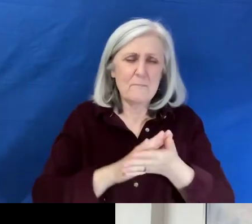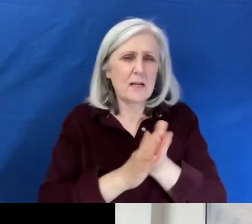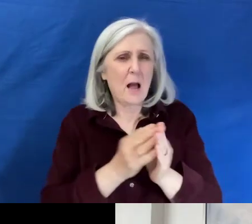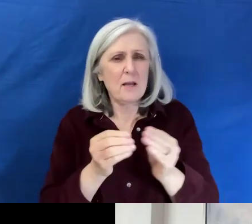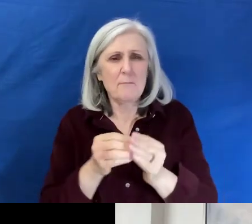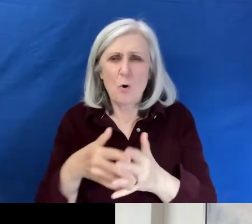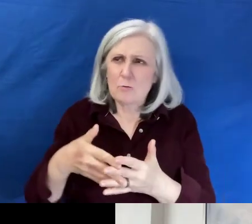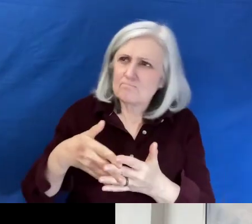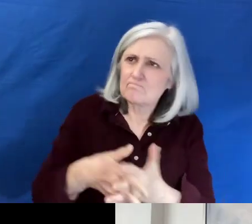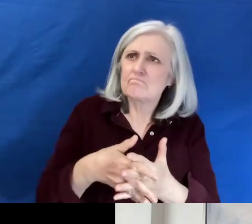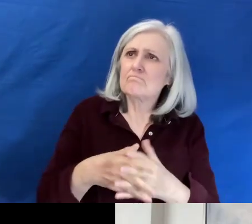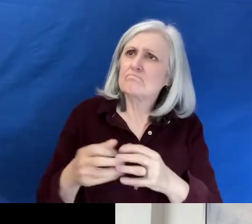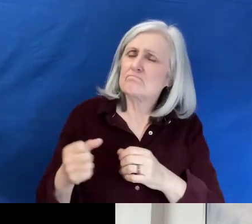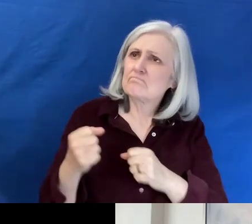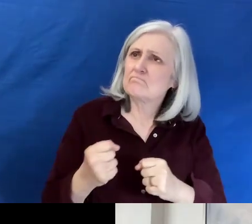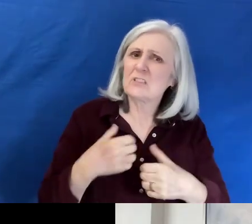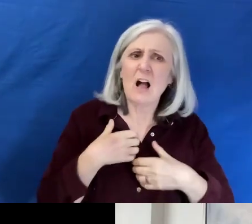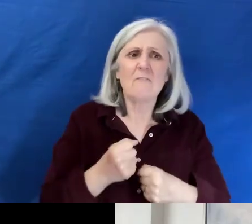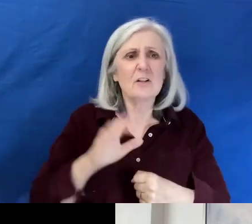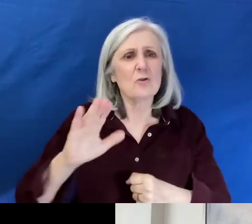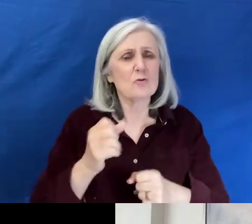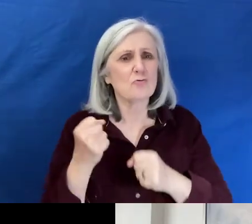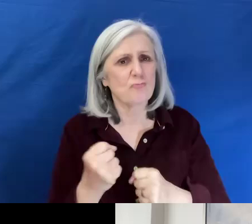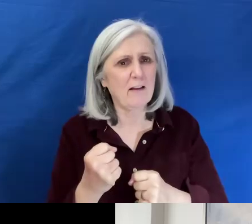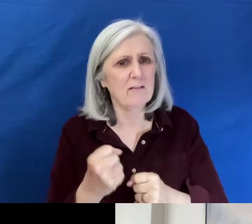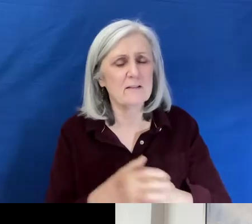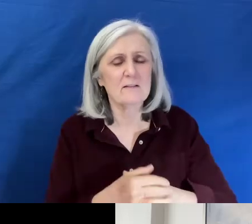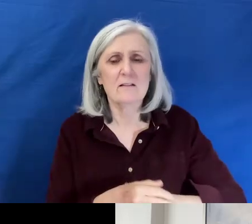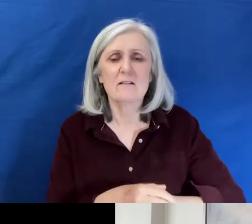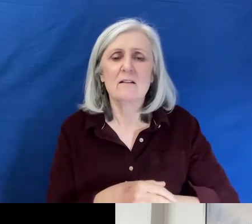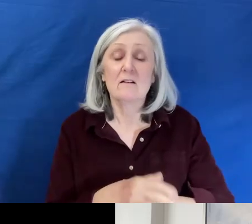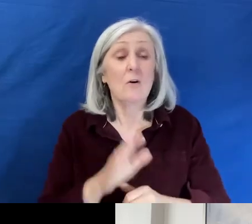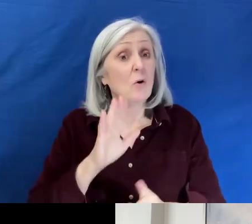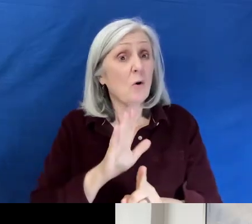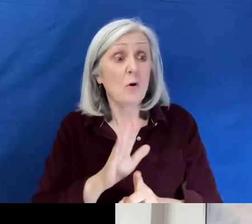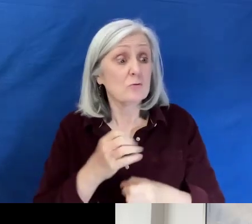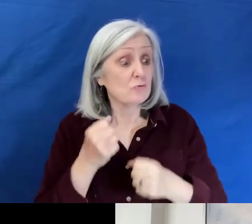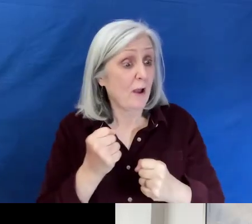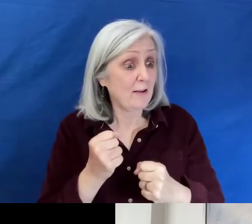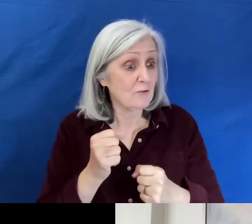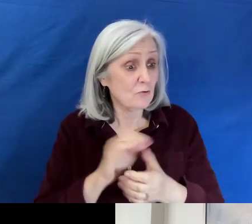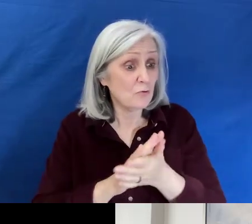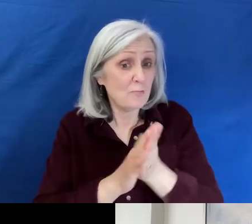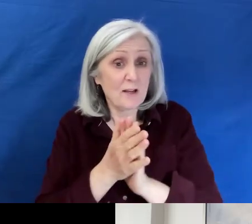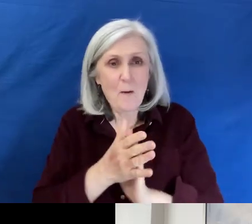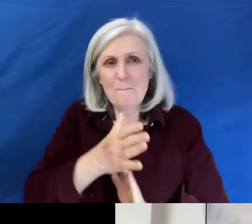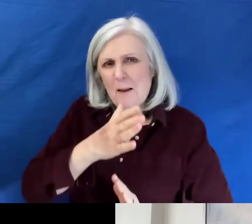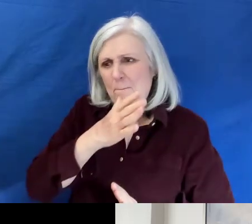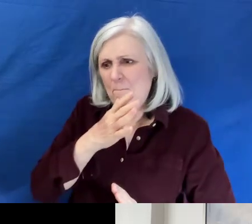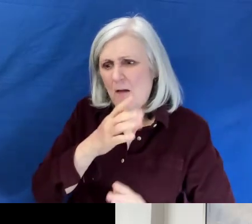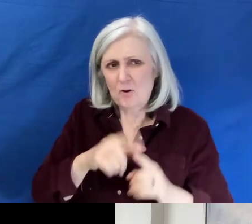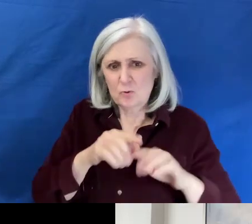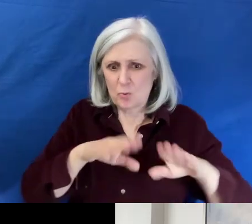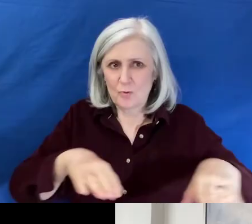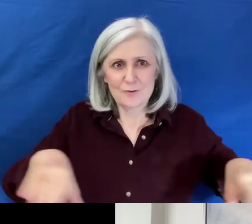her strengths. And her strengths are to be a mother figure to these children. And